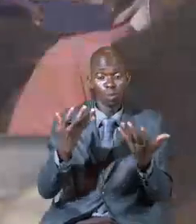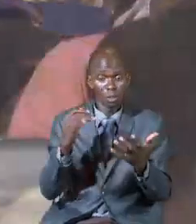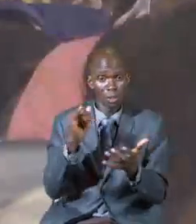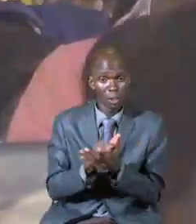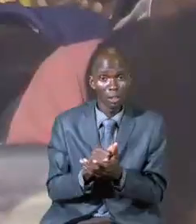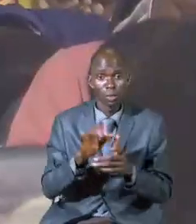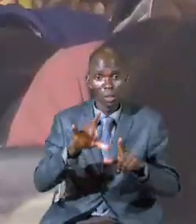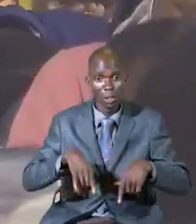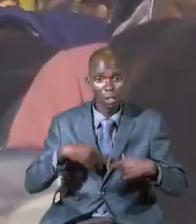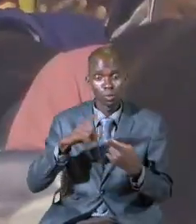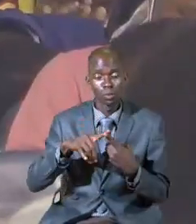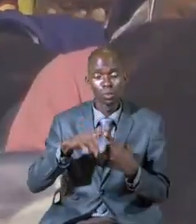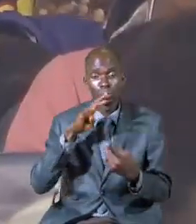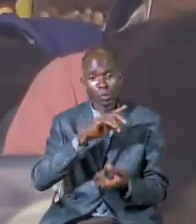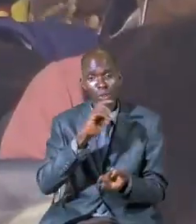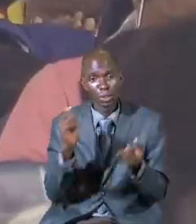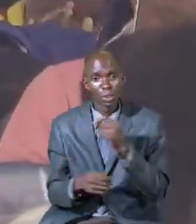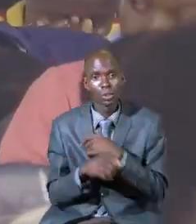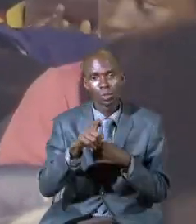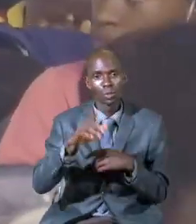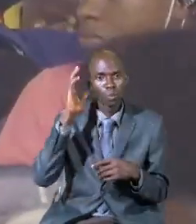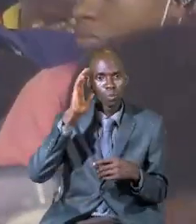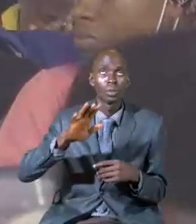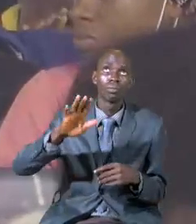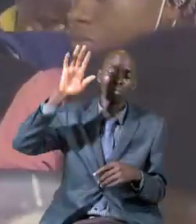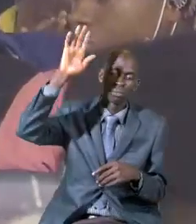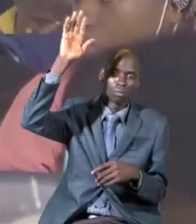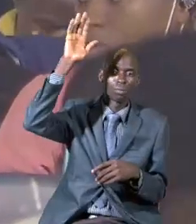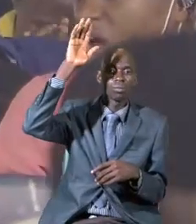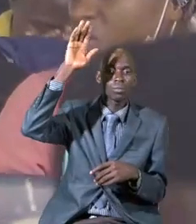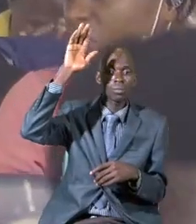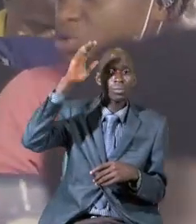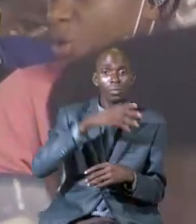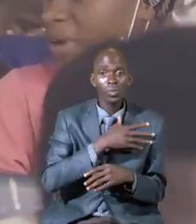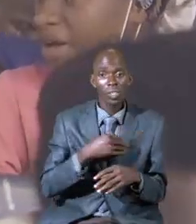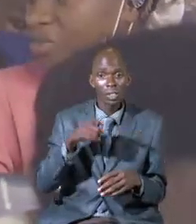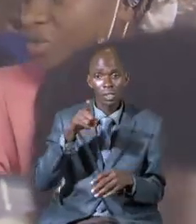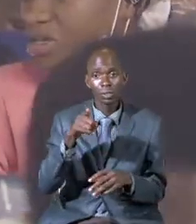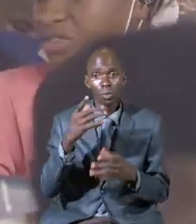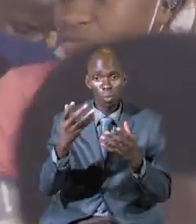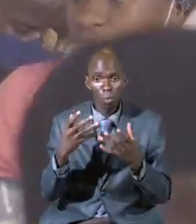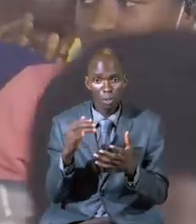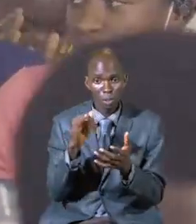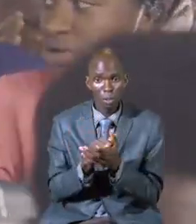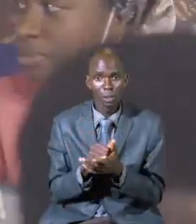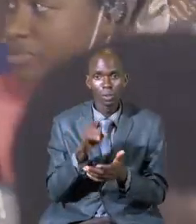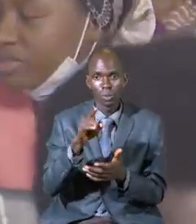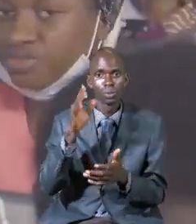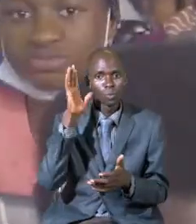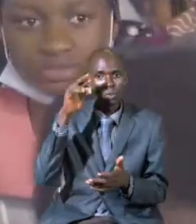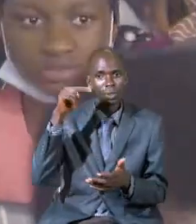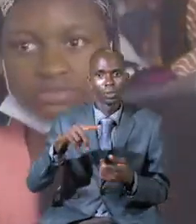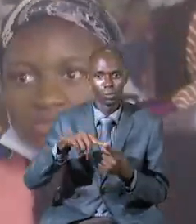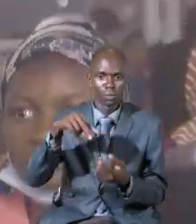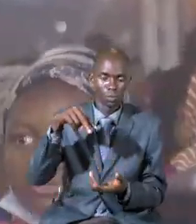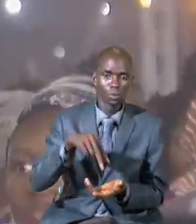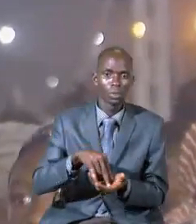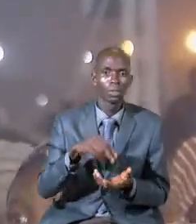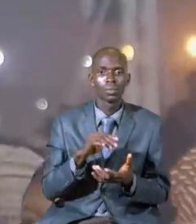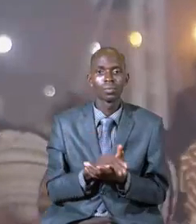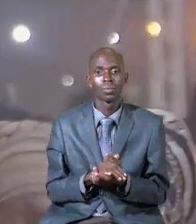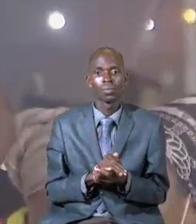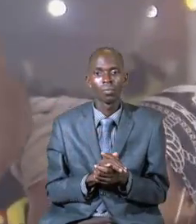hand, you please stand up. A special prayer coming for you tonight. Where are you? Where are you? God bless you there. God bless you. Today is